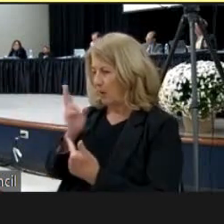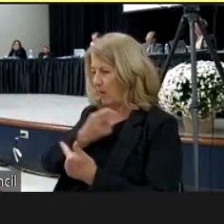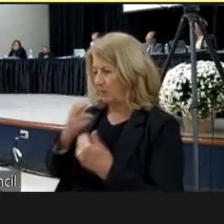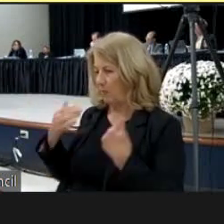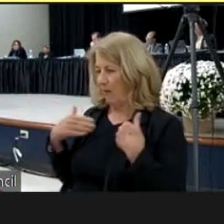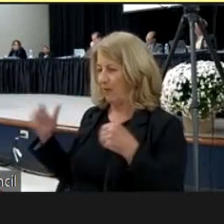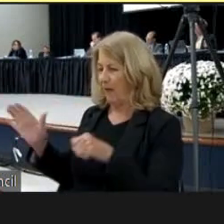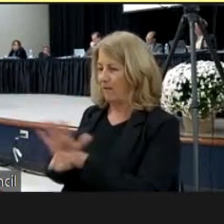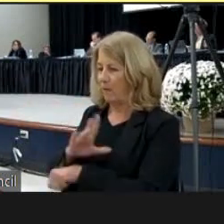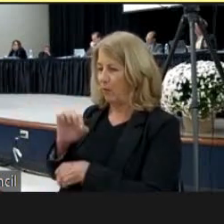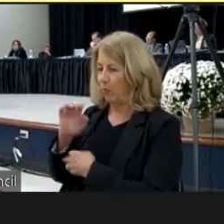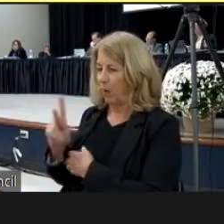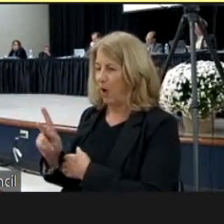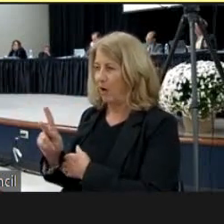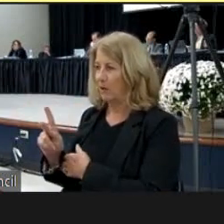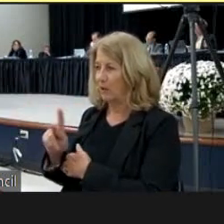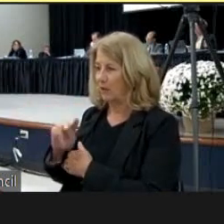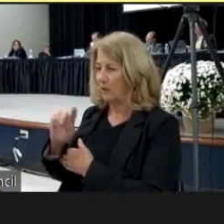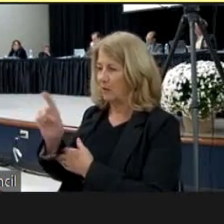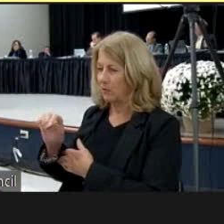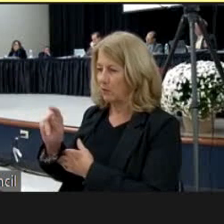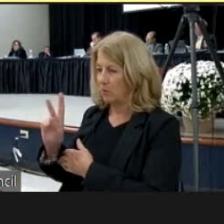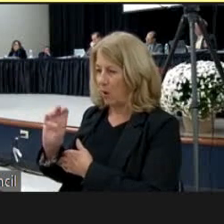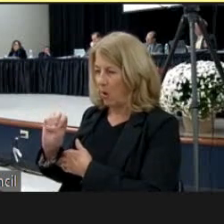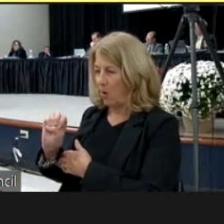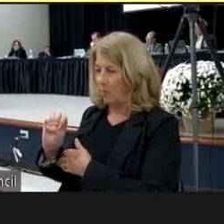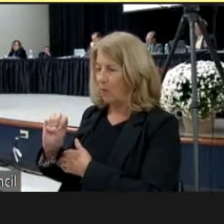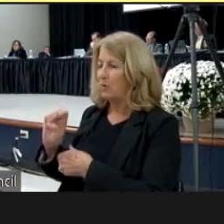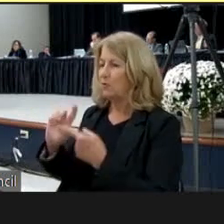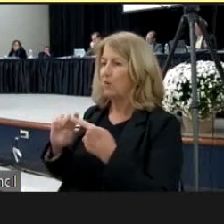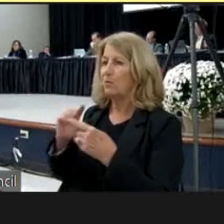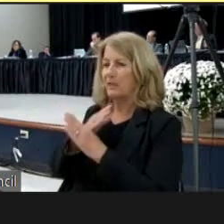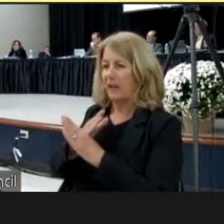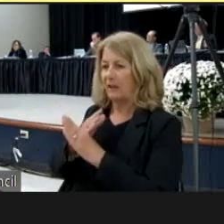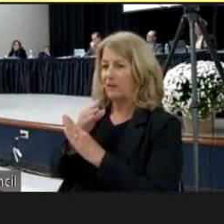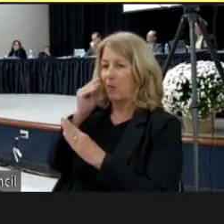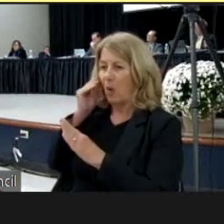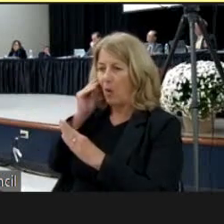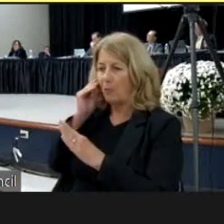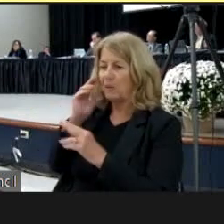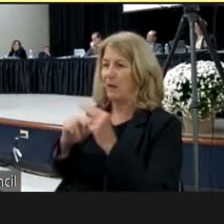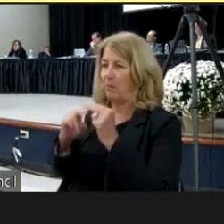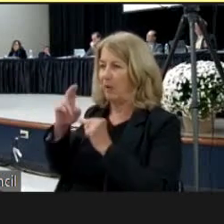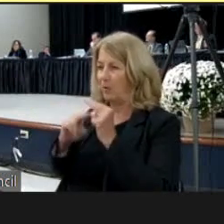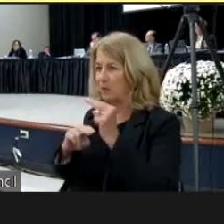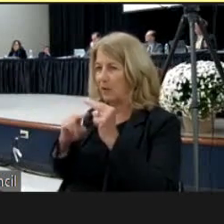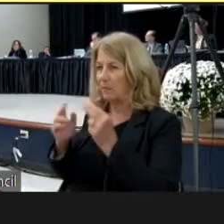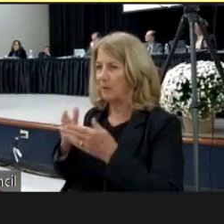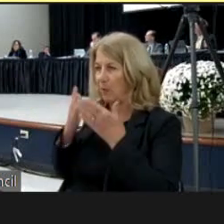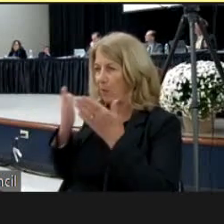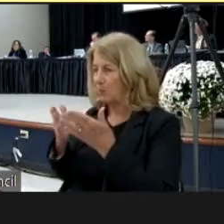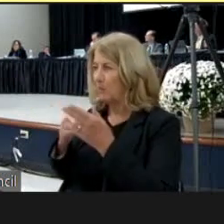block zoned to residential to protect those homes that are being built and proposed to be built.